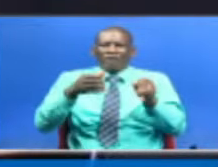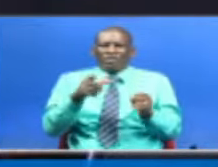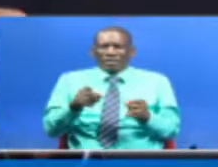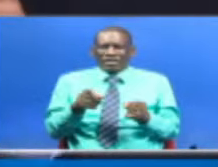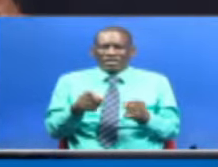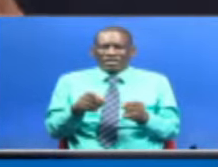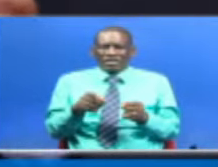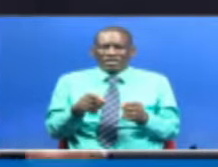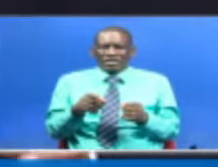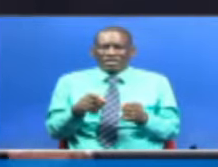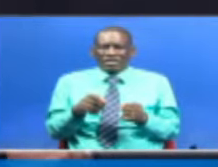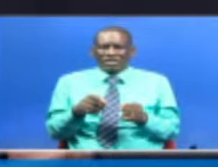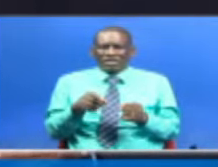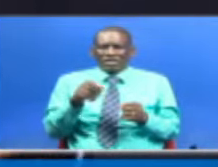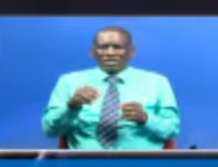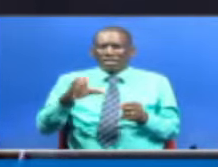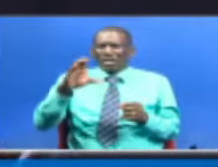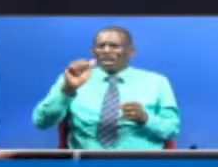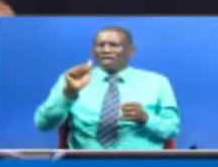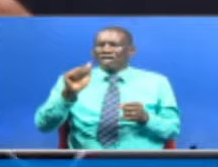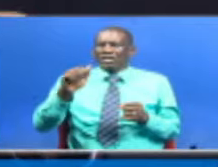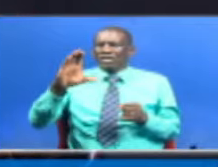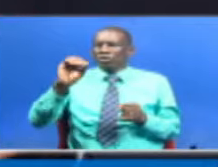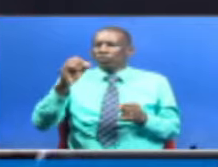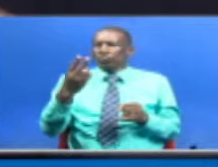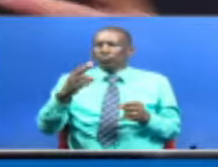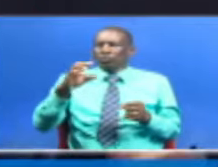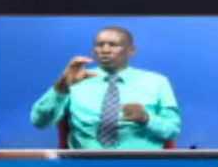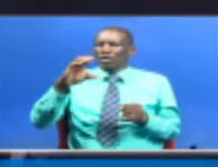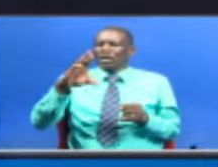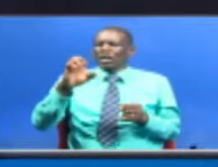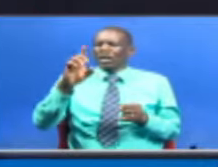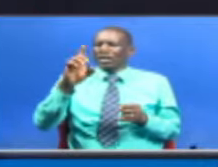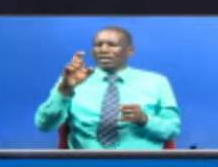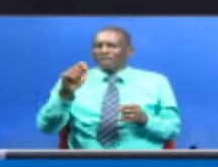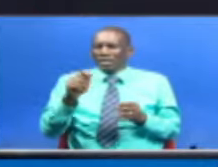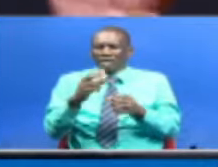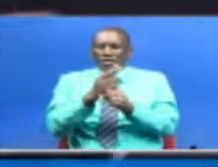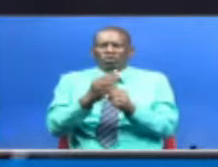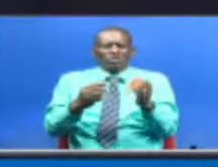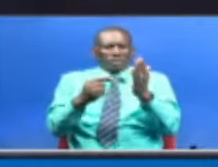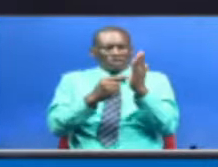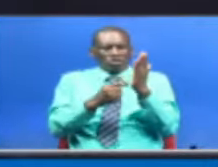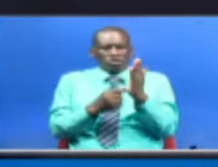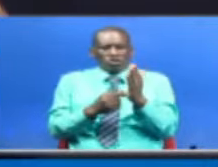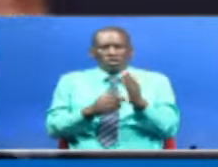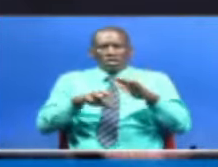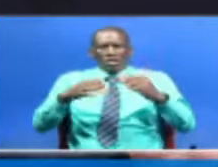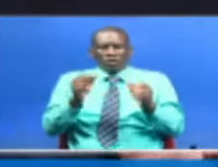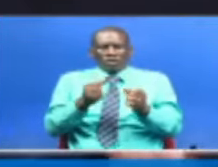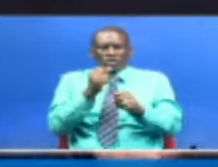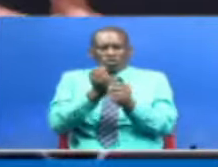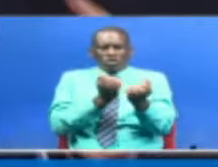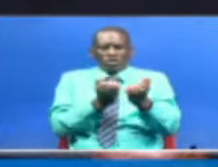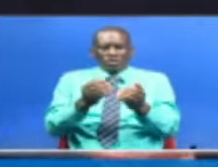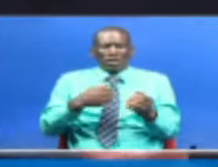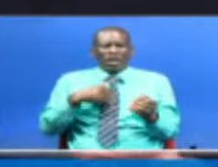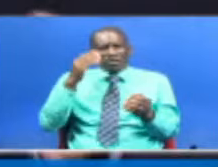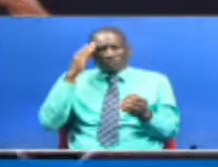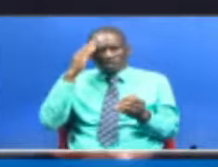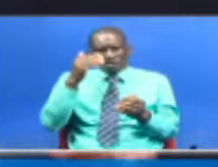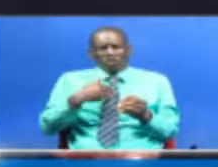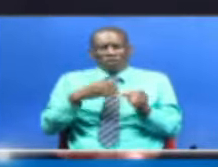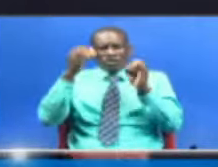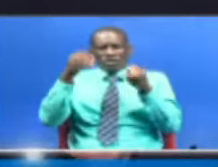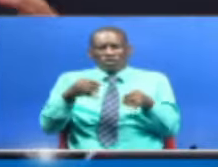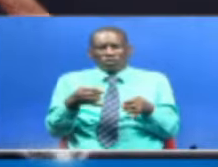sequester carbon credit and then be able to and use technology on how we can trade. And I think of a new